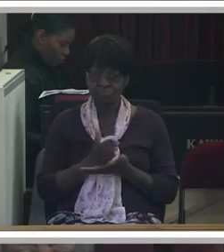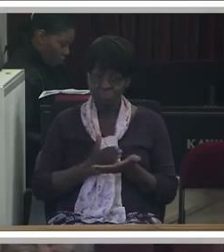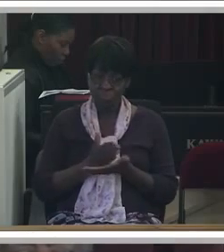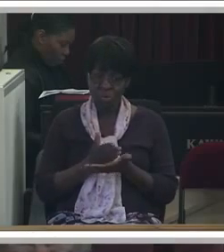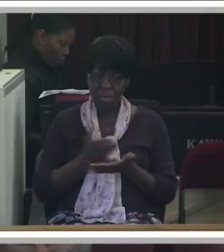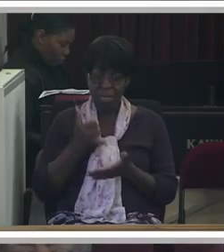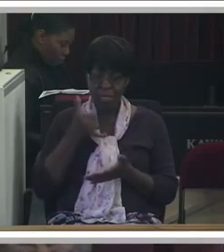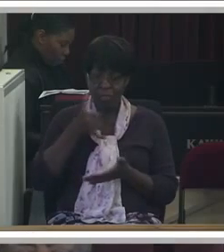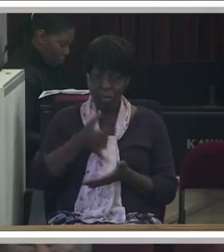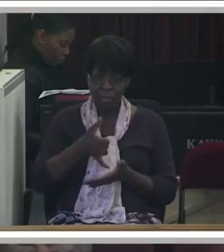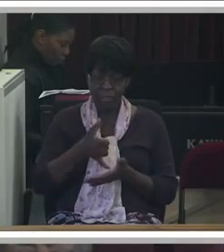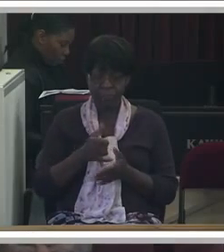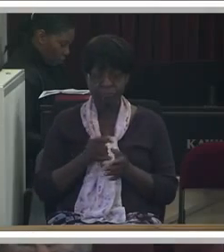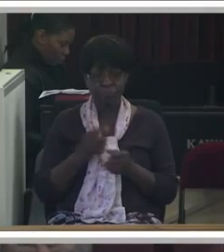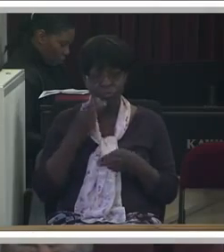about symbols,